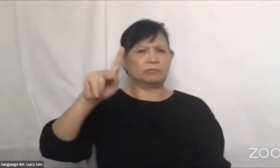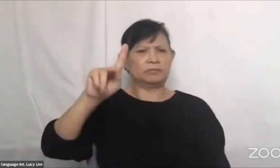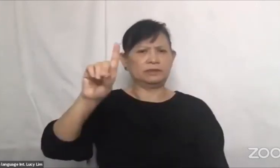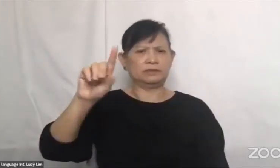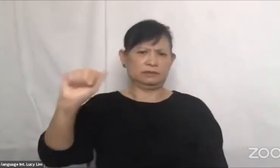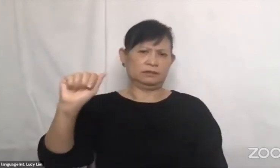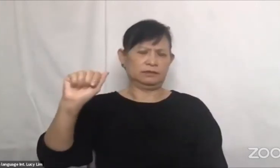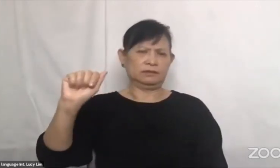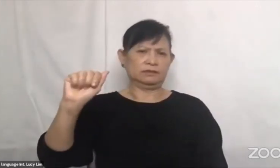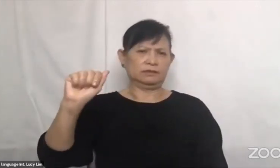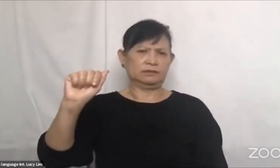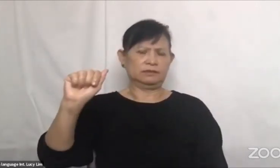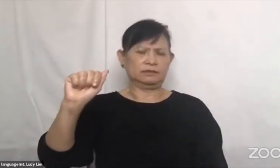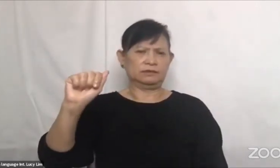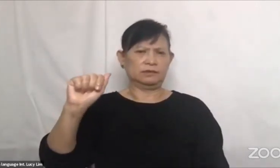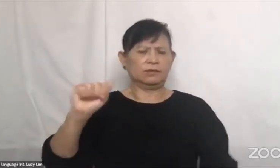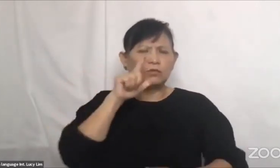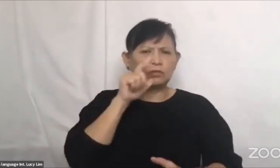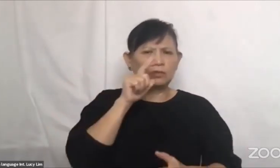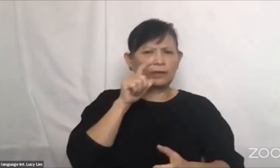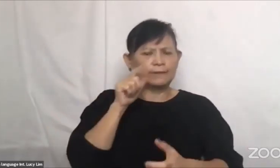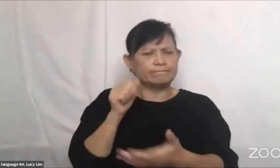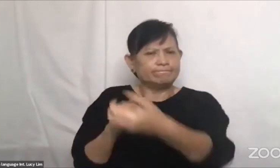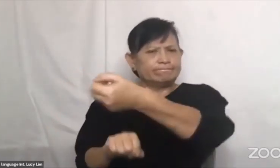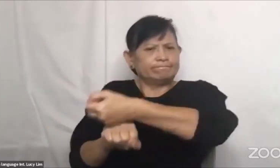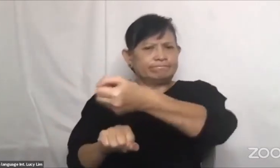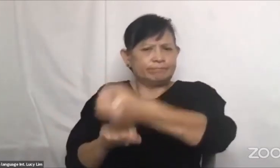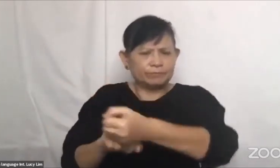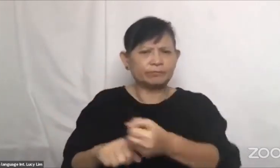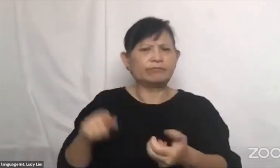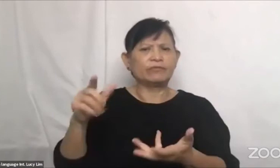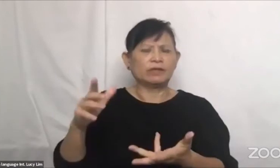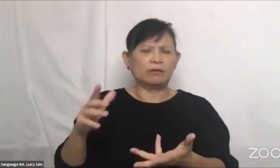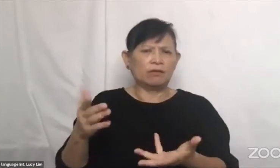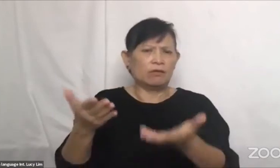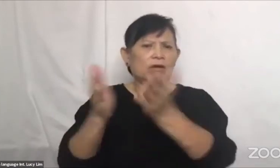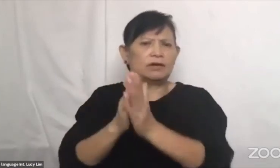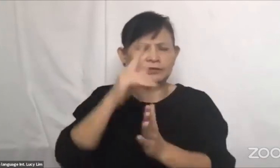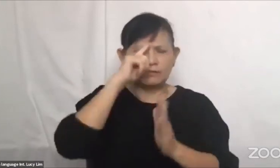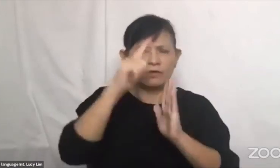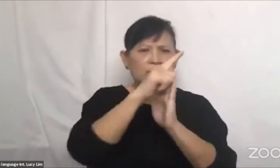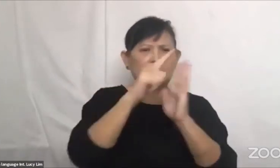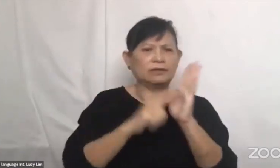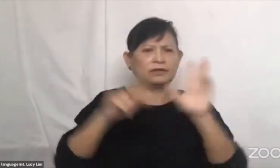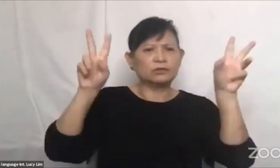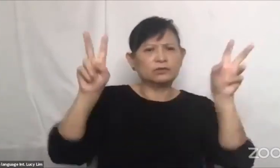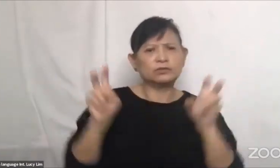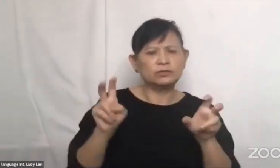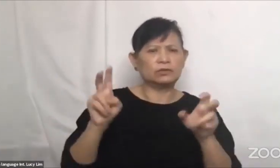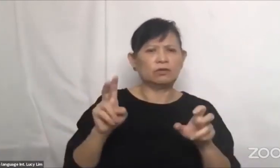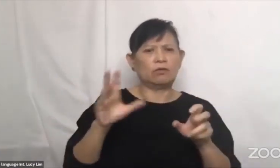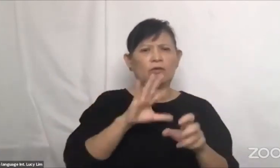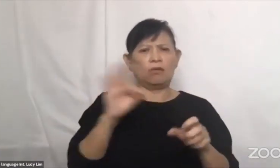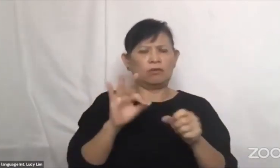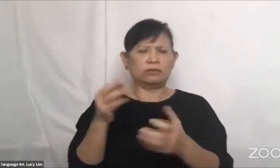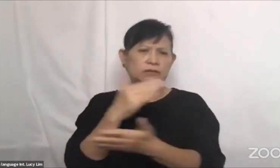can carry out their legal issues with a subsidized rate, or maybe government should support them up.